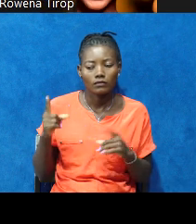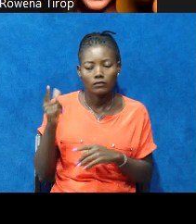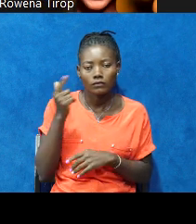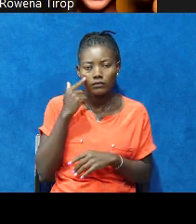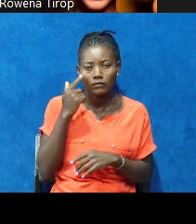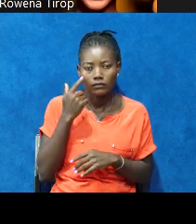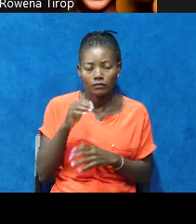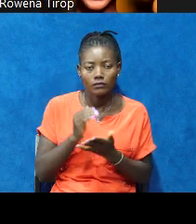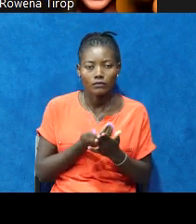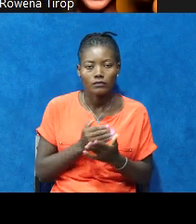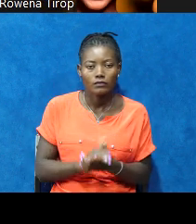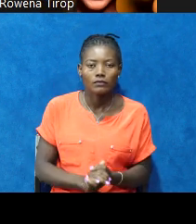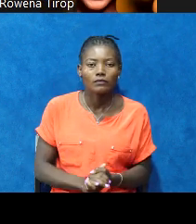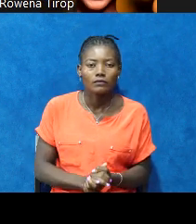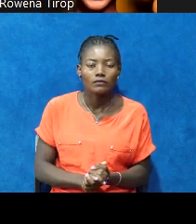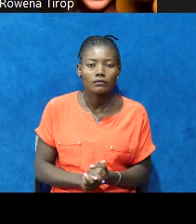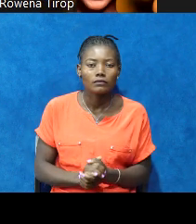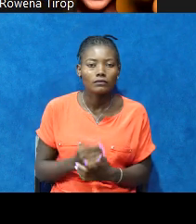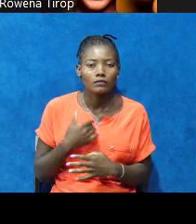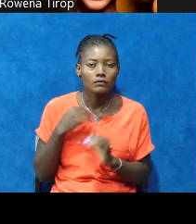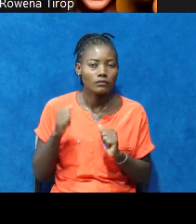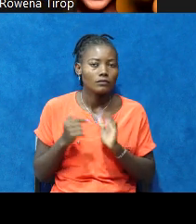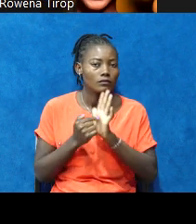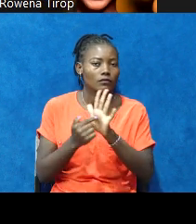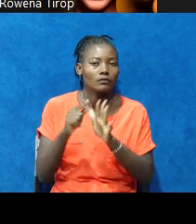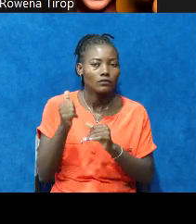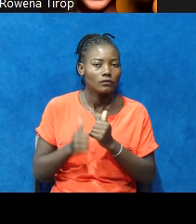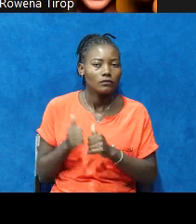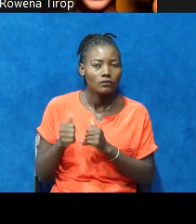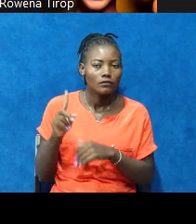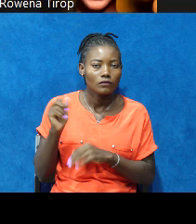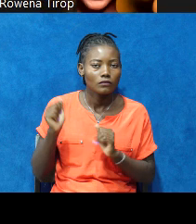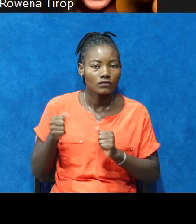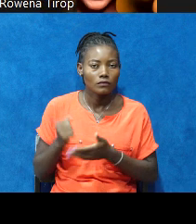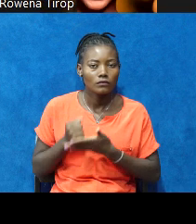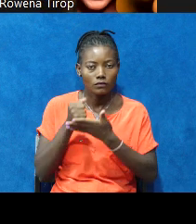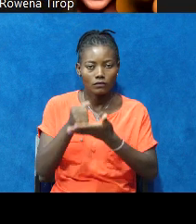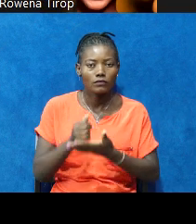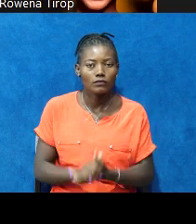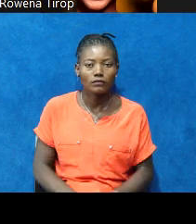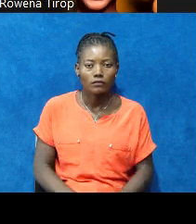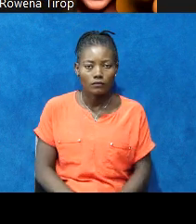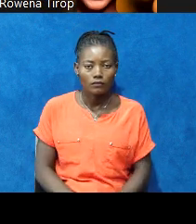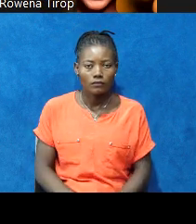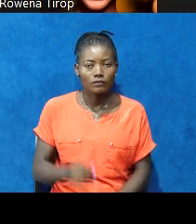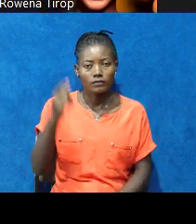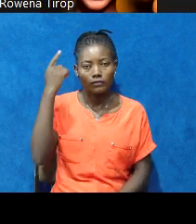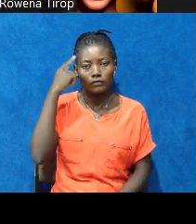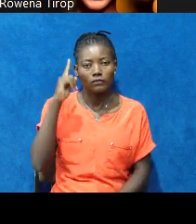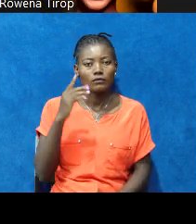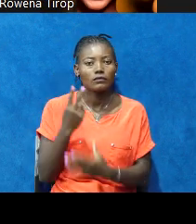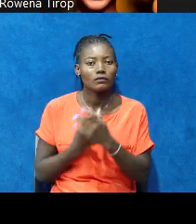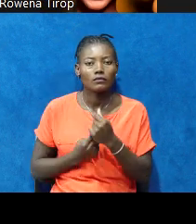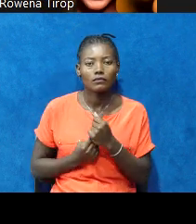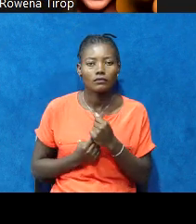Let's look at some of them so I can show you which ones would really help. So for